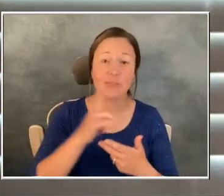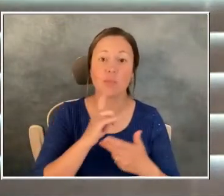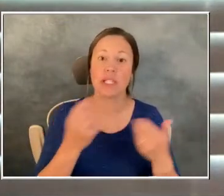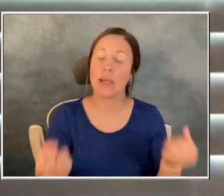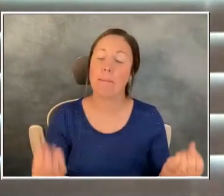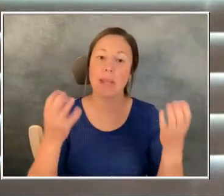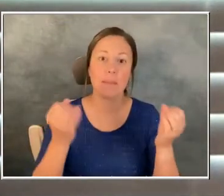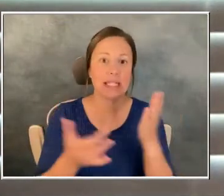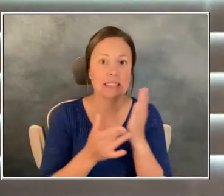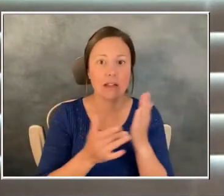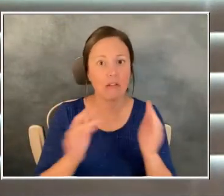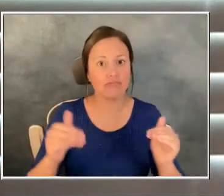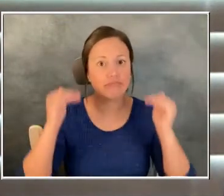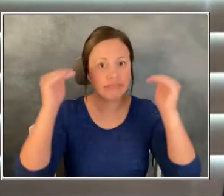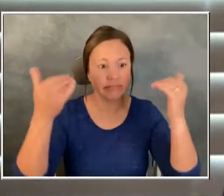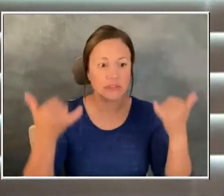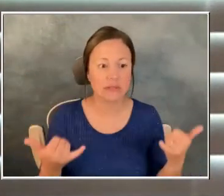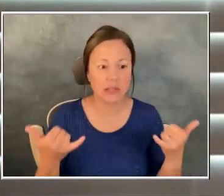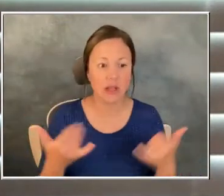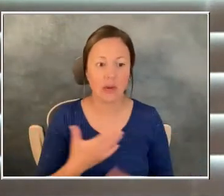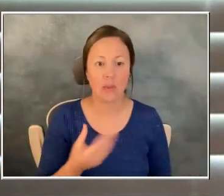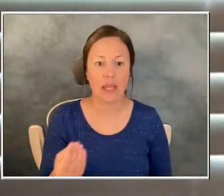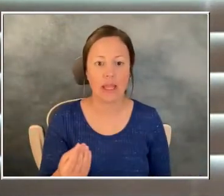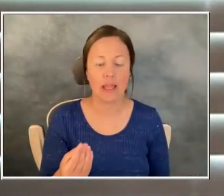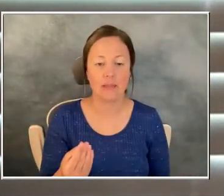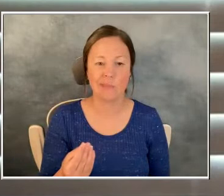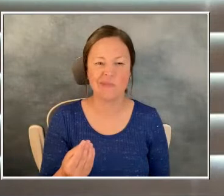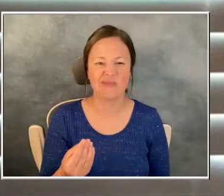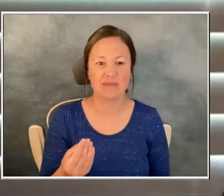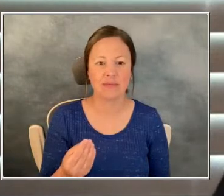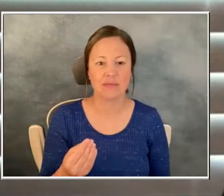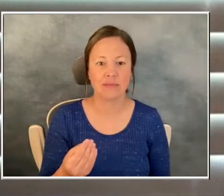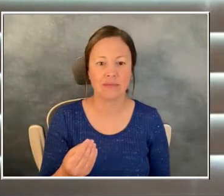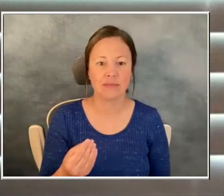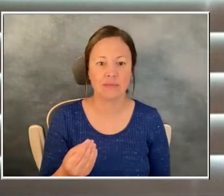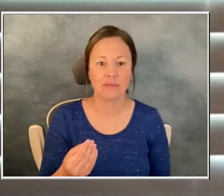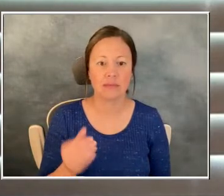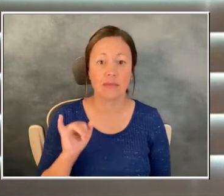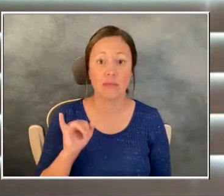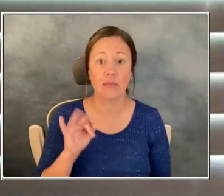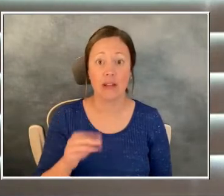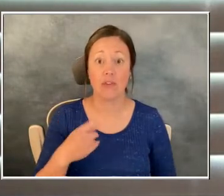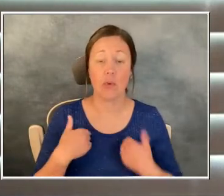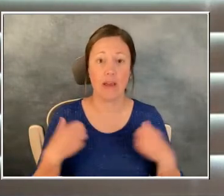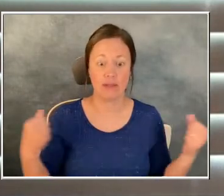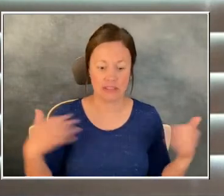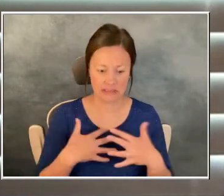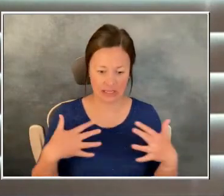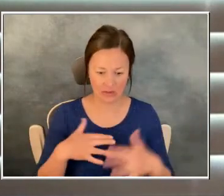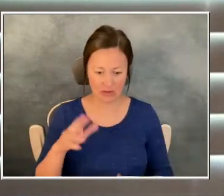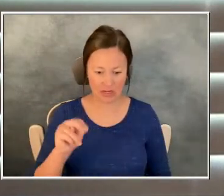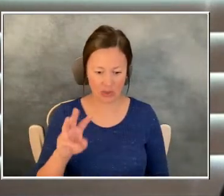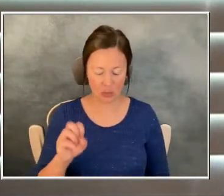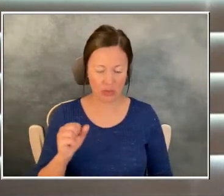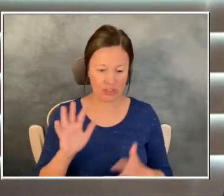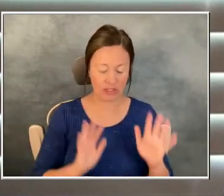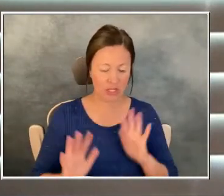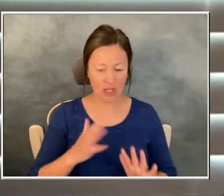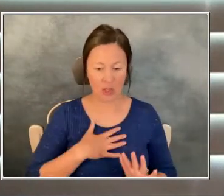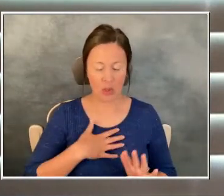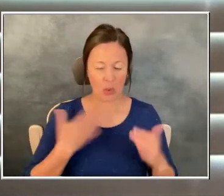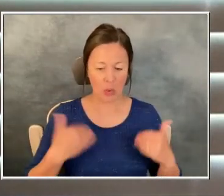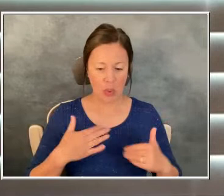in technology. And if you do get that super scary news of cancer, your life's not